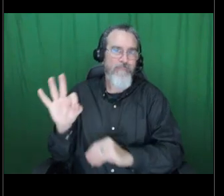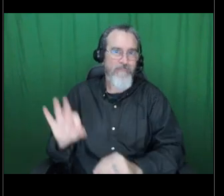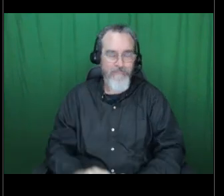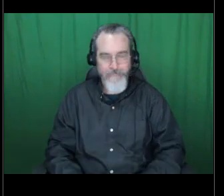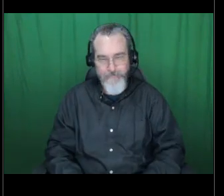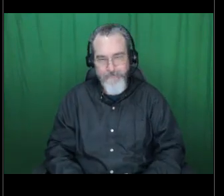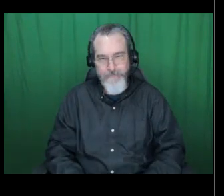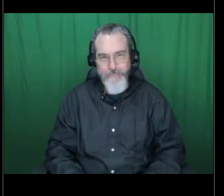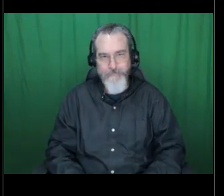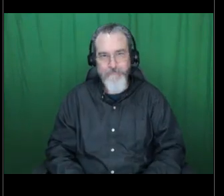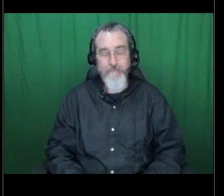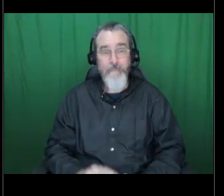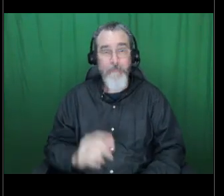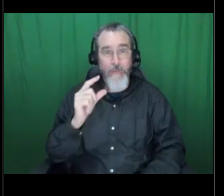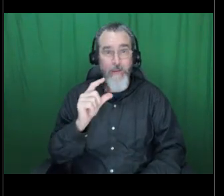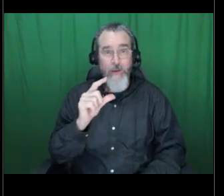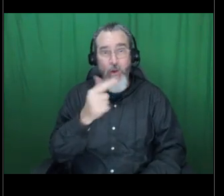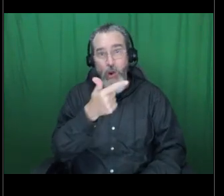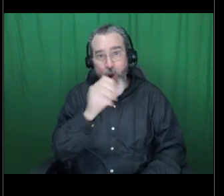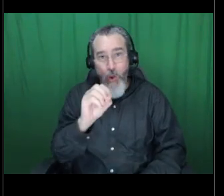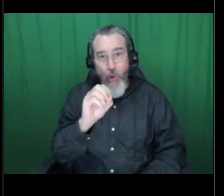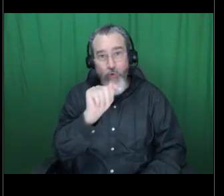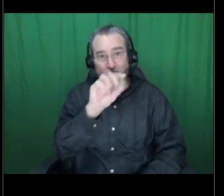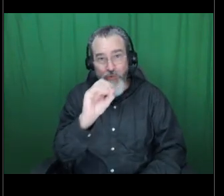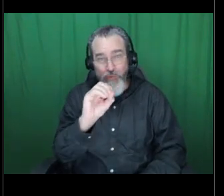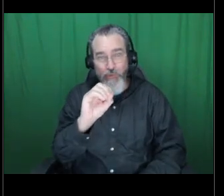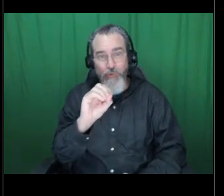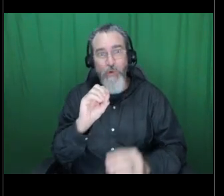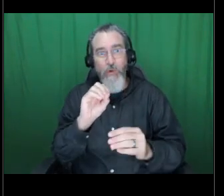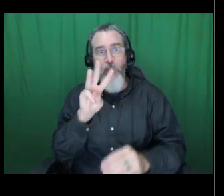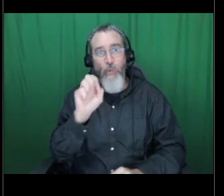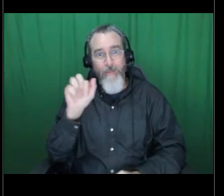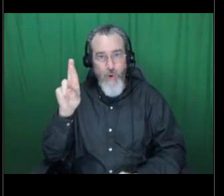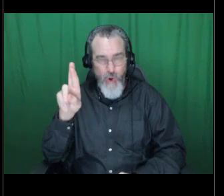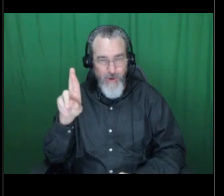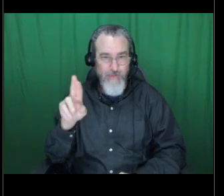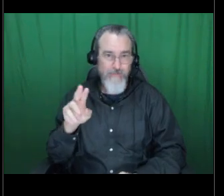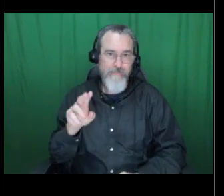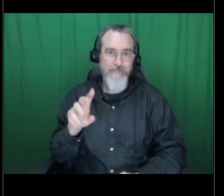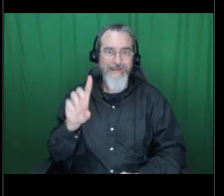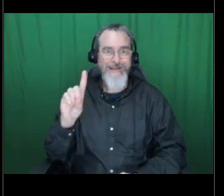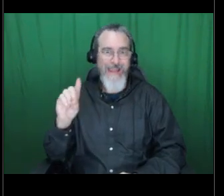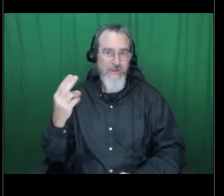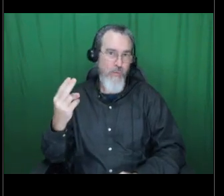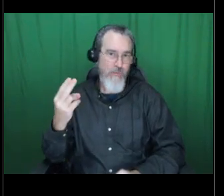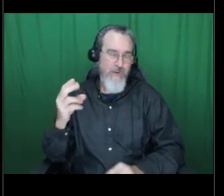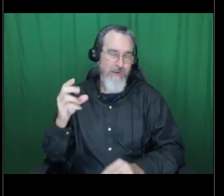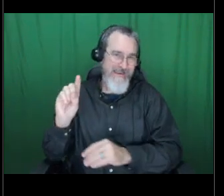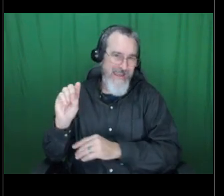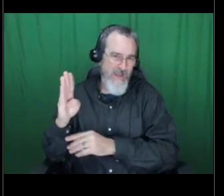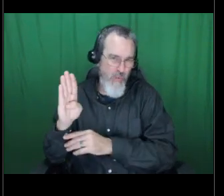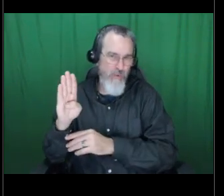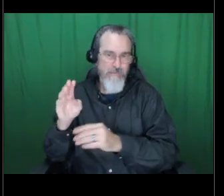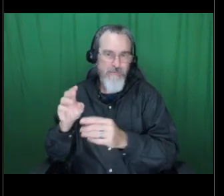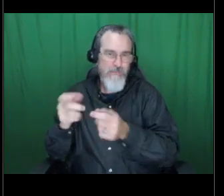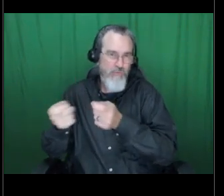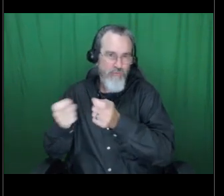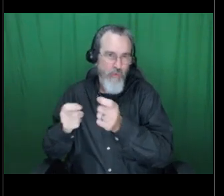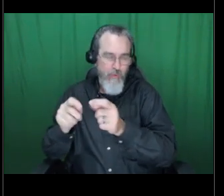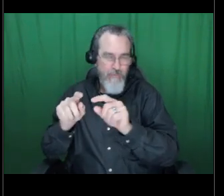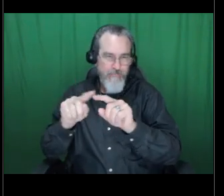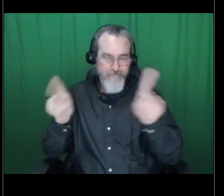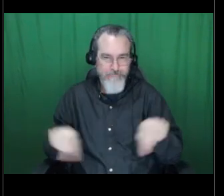The GoToWebinar dashboard and control panel. You can set up the